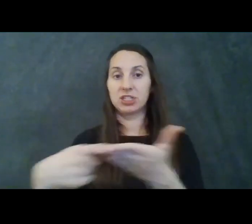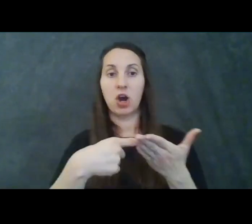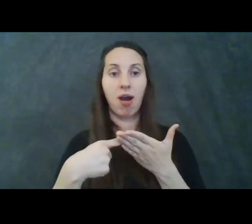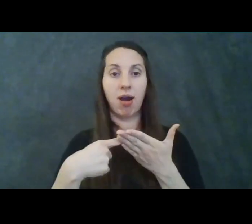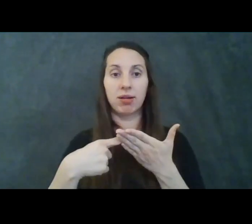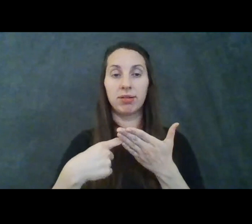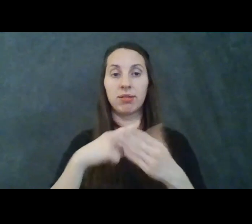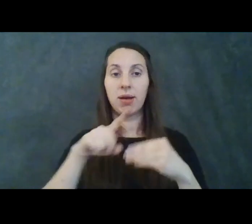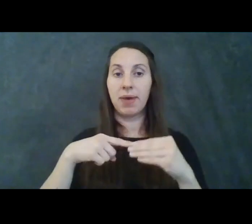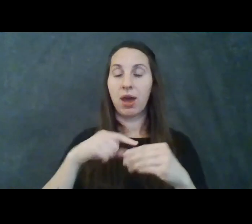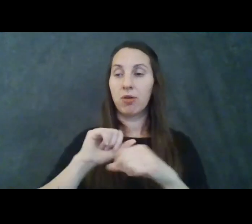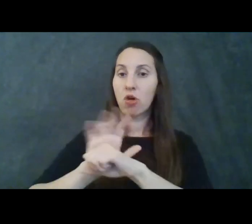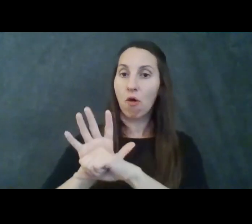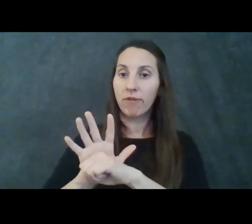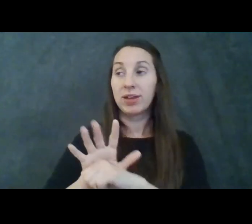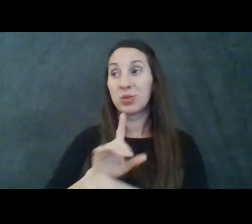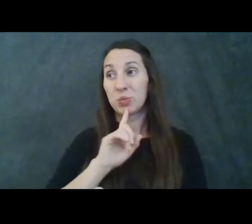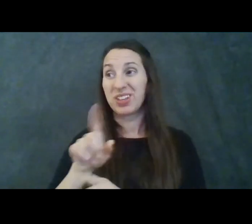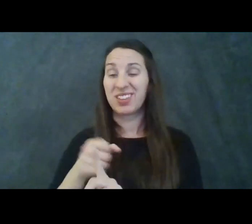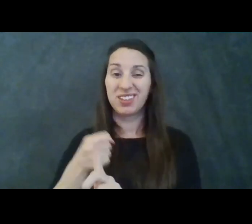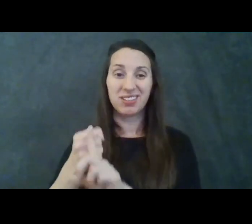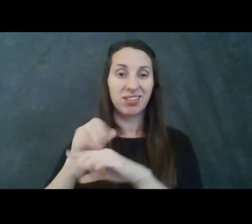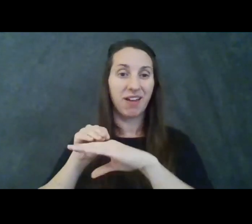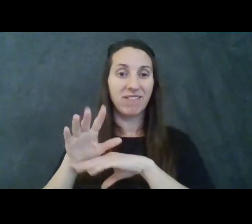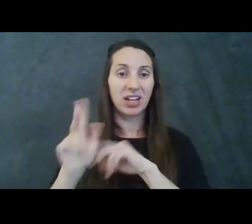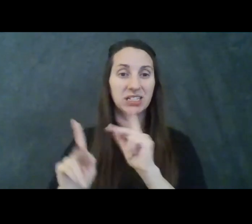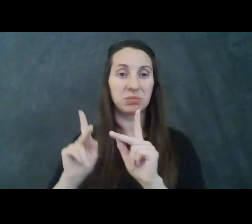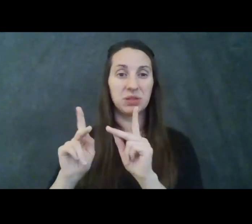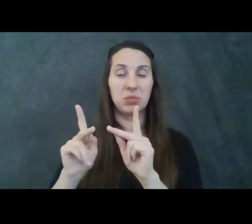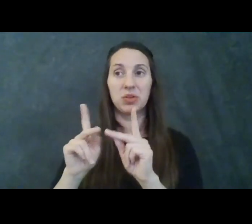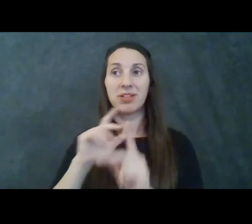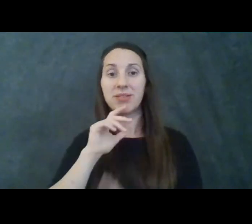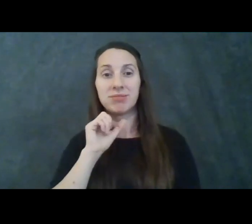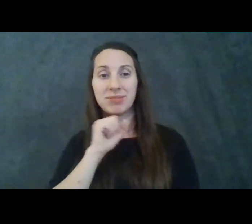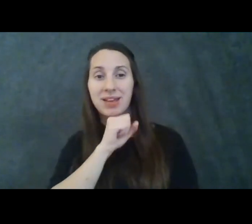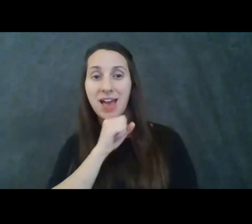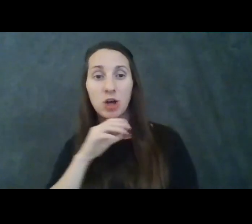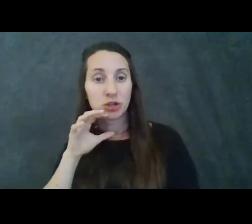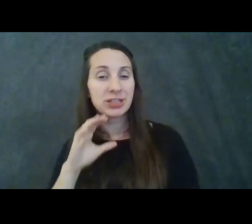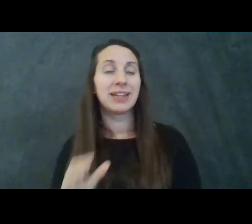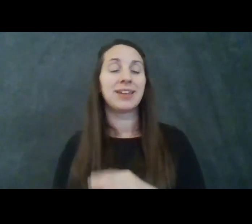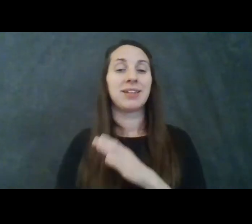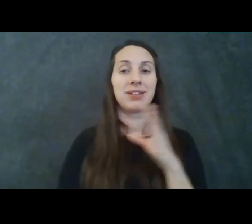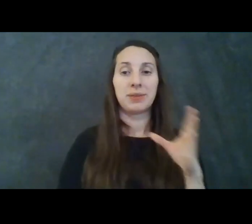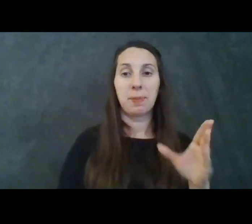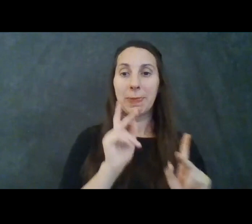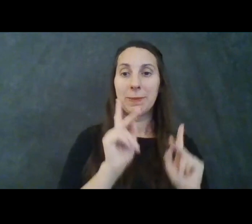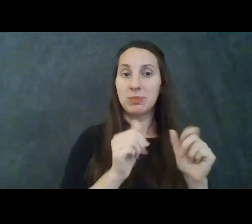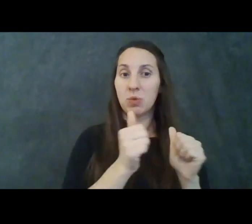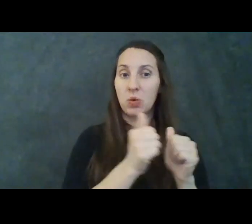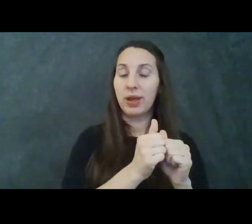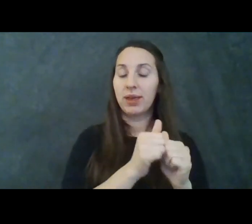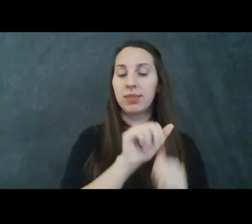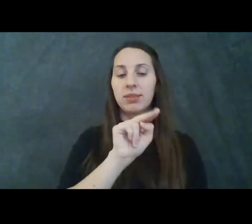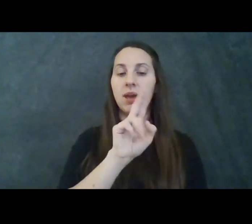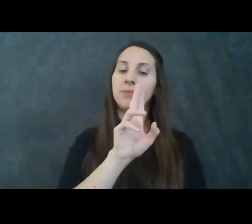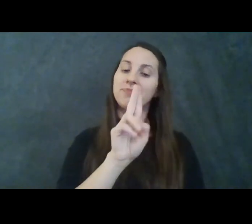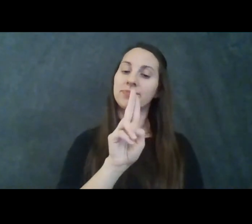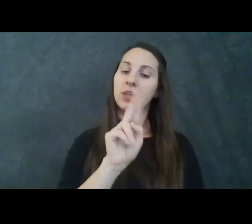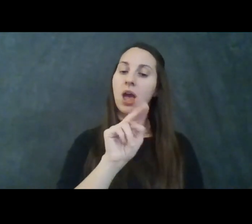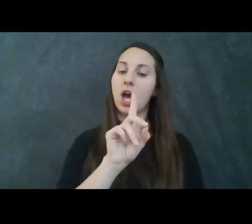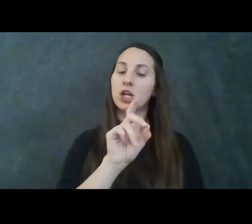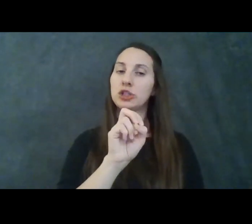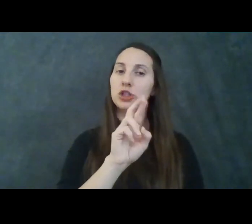affecting people, the elderly, and people with underlying conditions. I believe those underlying conditions are disabilities, and we really ought to be talking